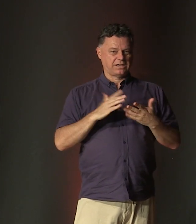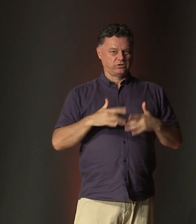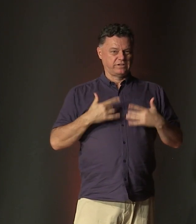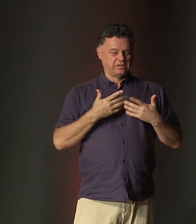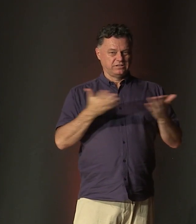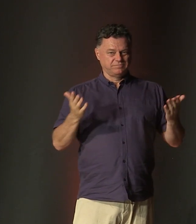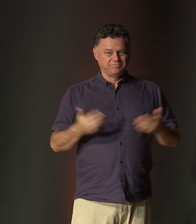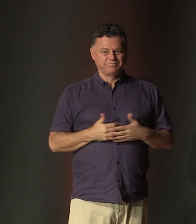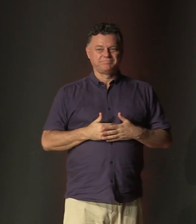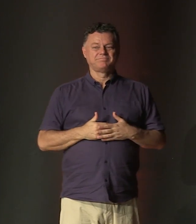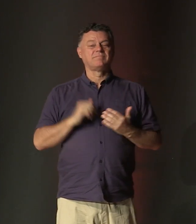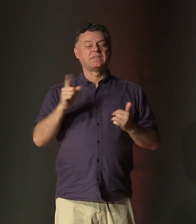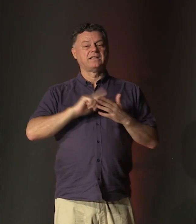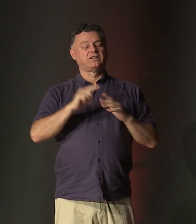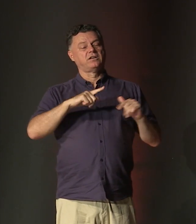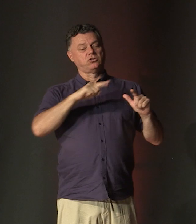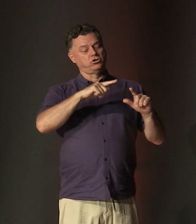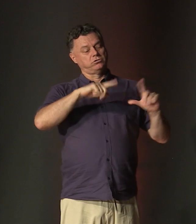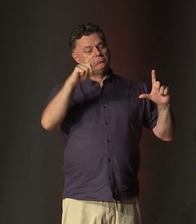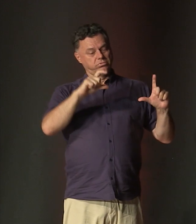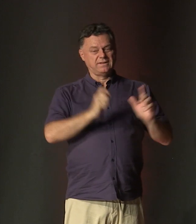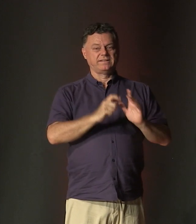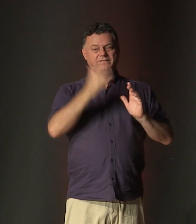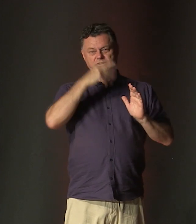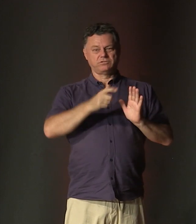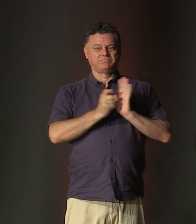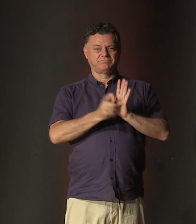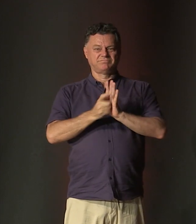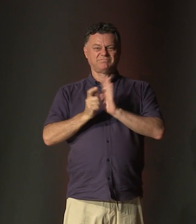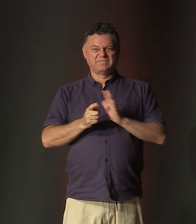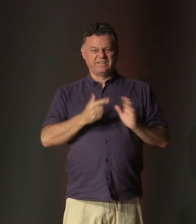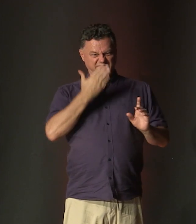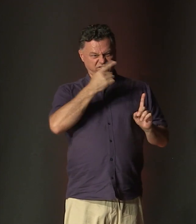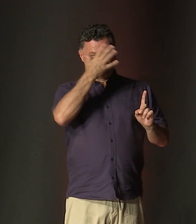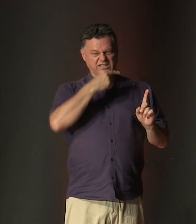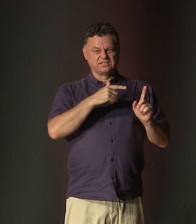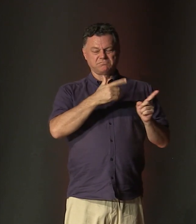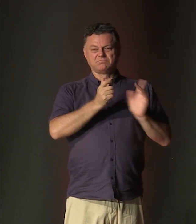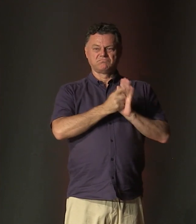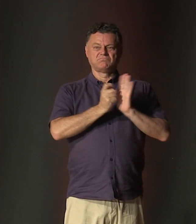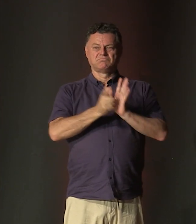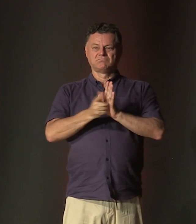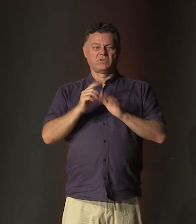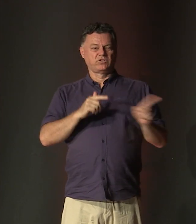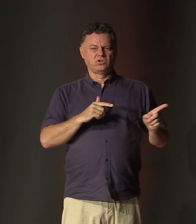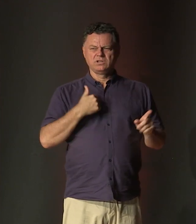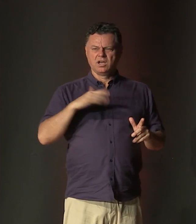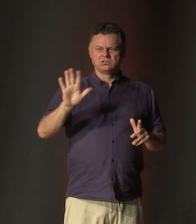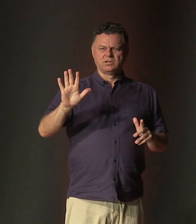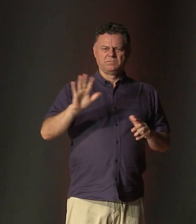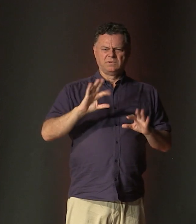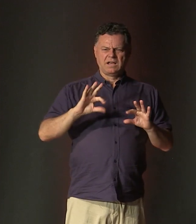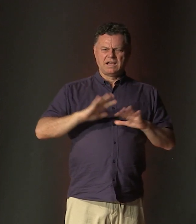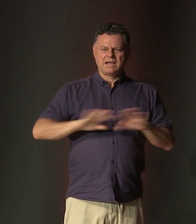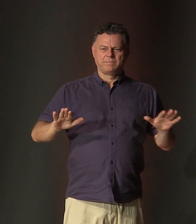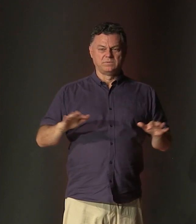What about if they start selling those photos right in front of you on that beach? Well, that's not okay, you